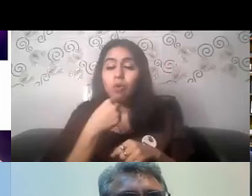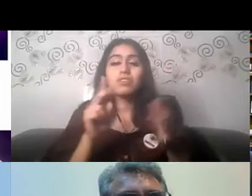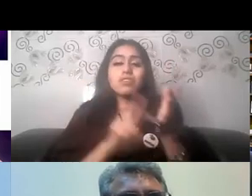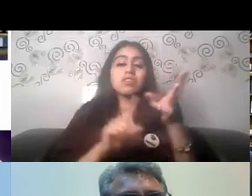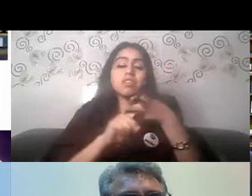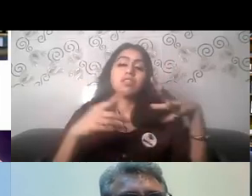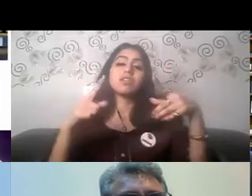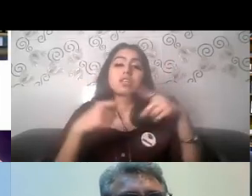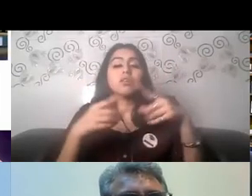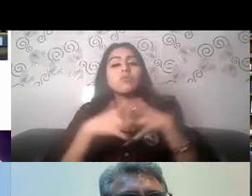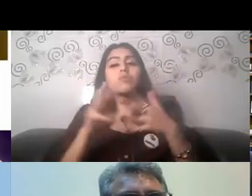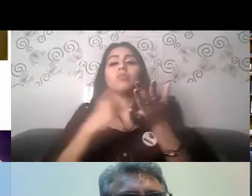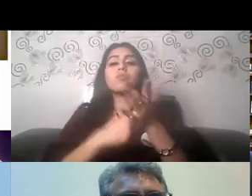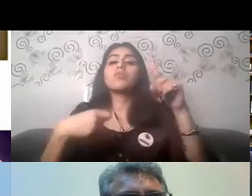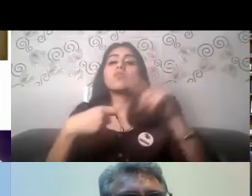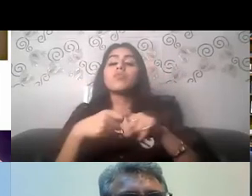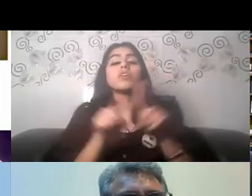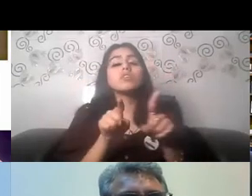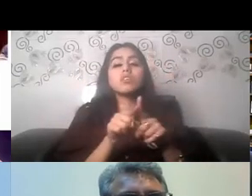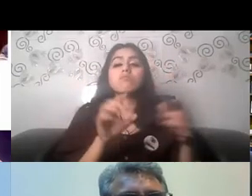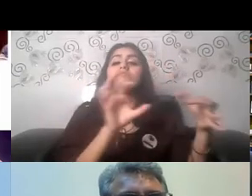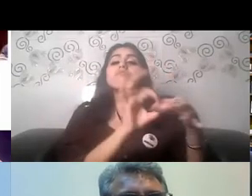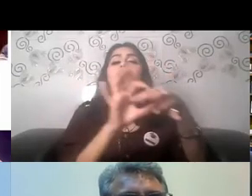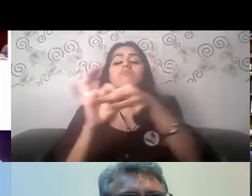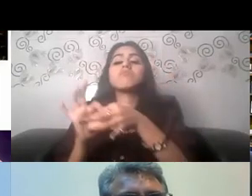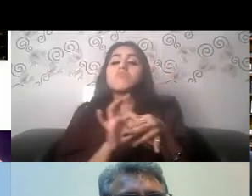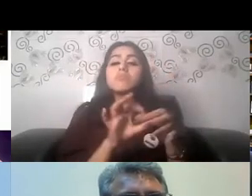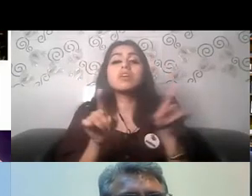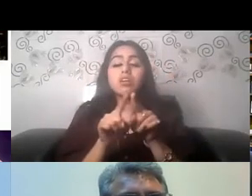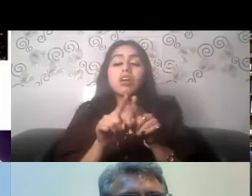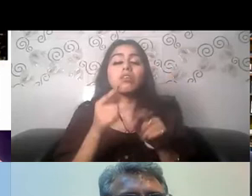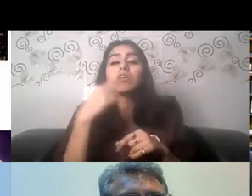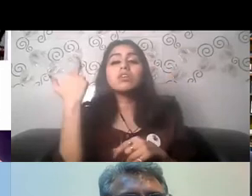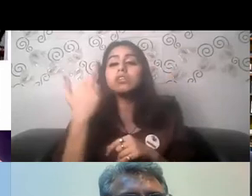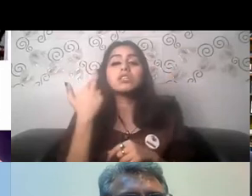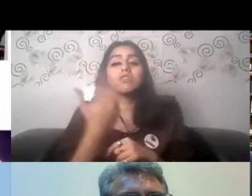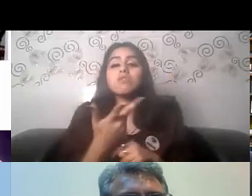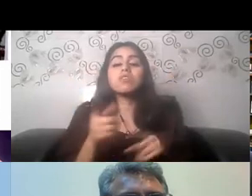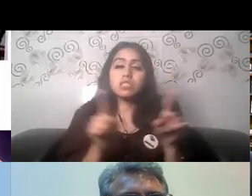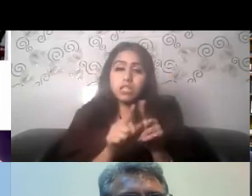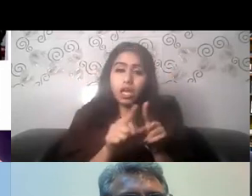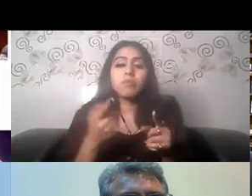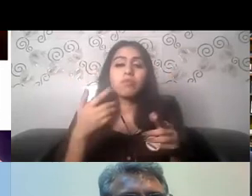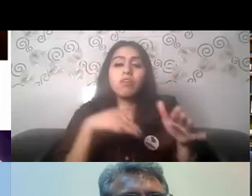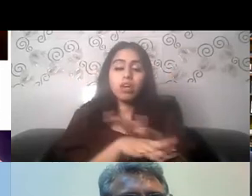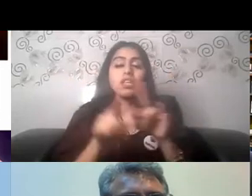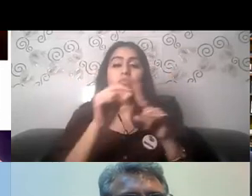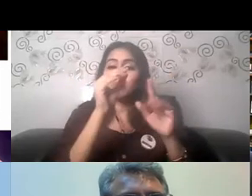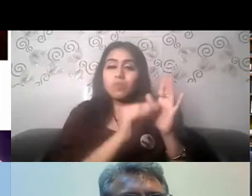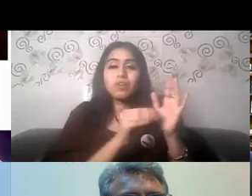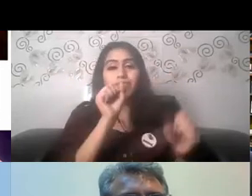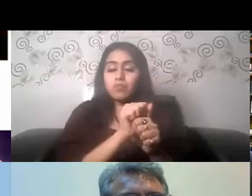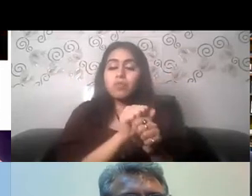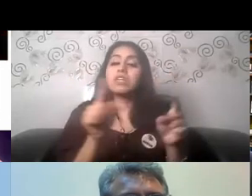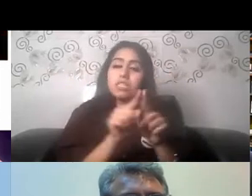so that network can be a source of peer support and then also influence policy and work with the